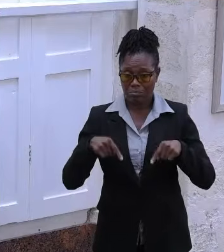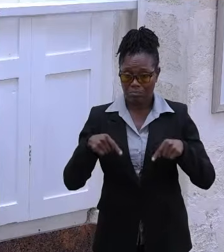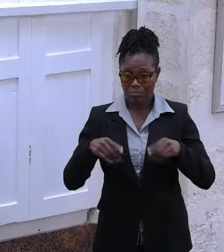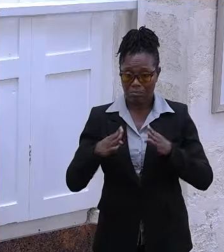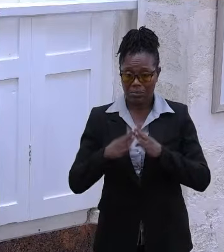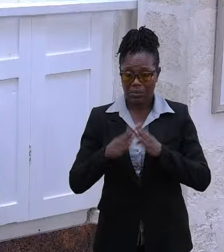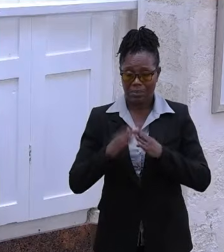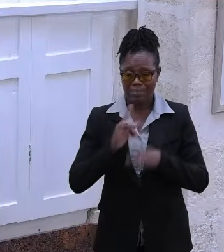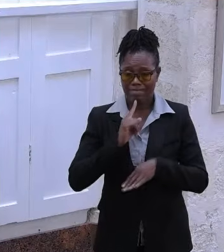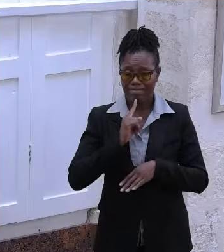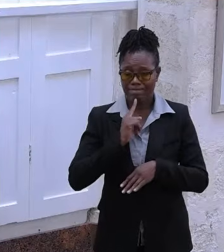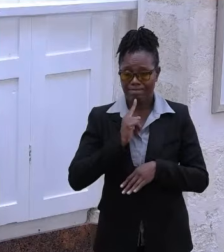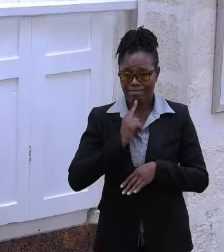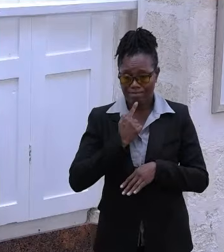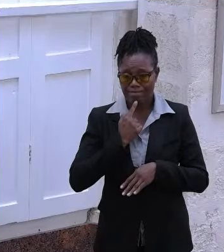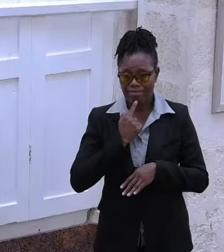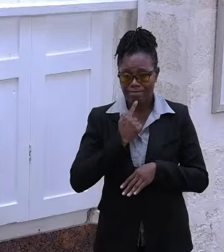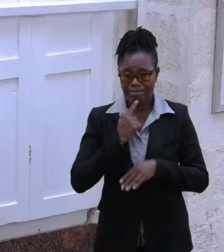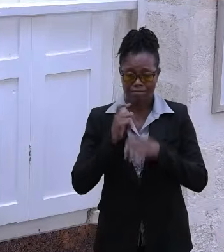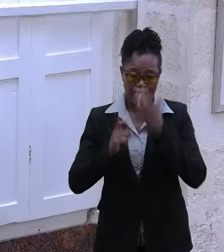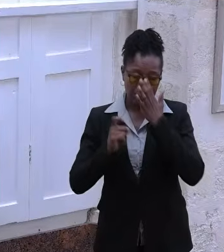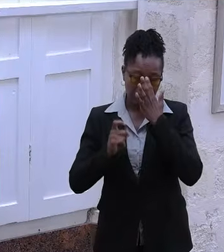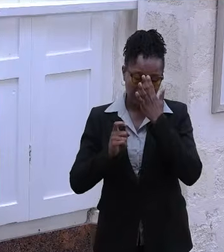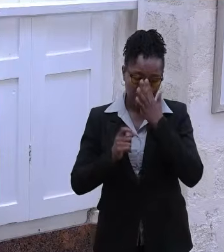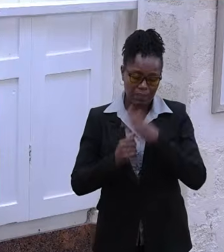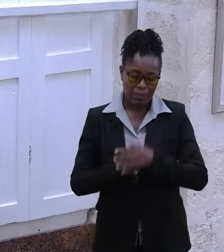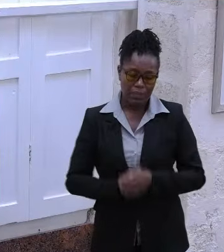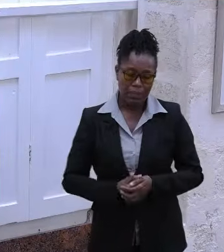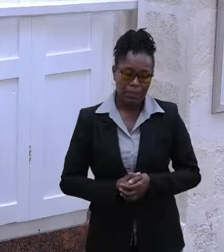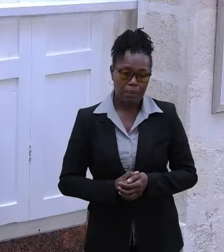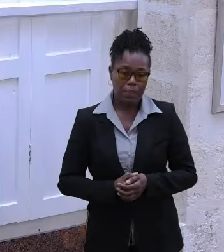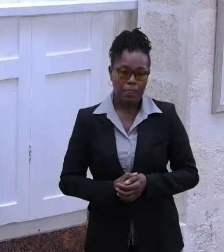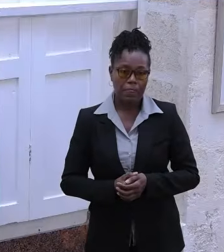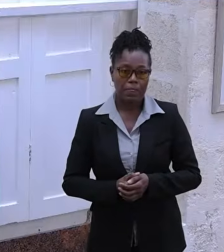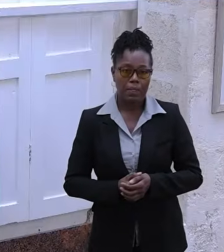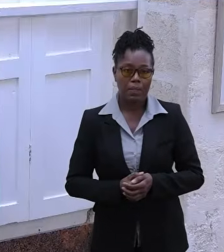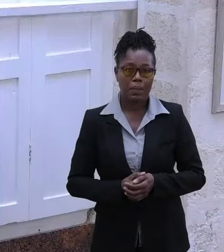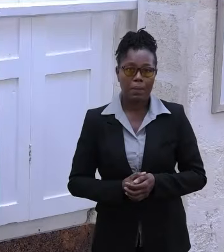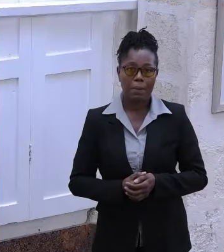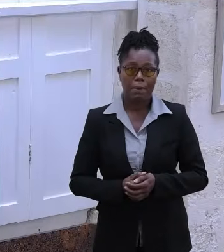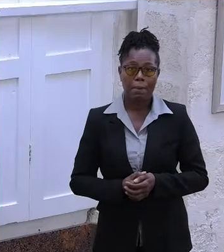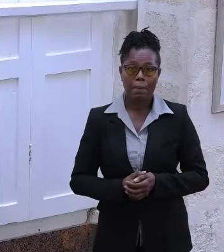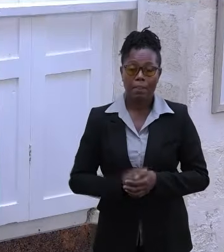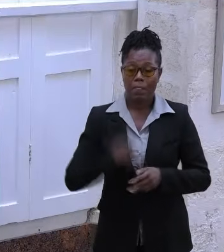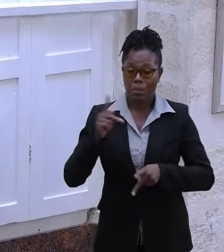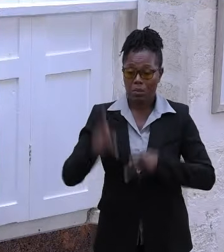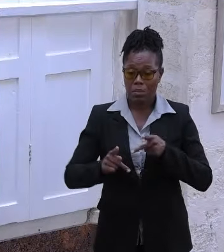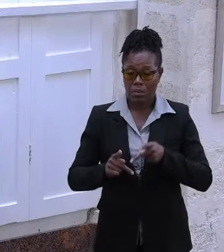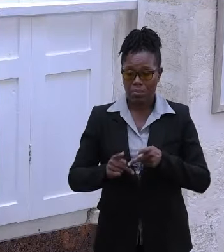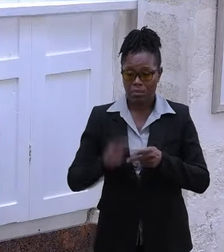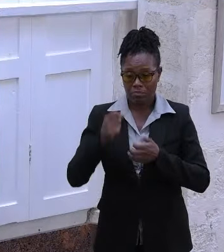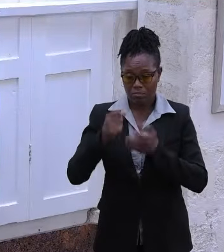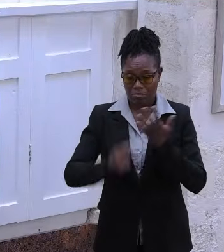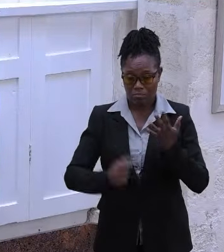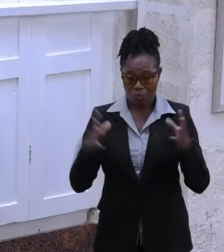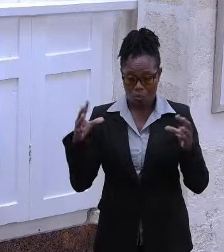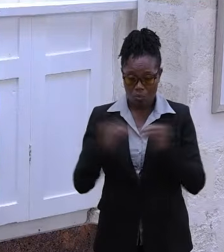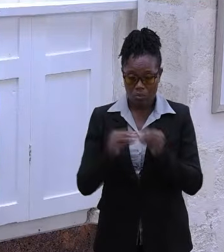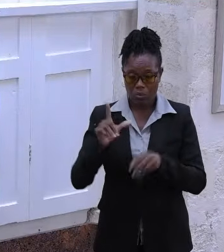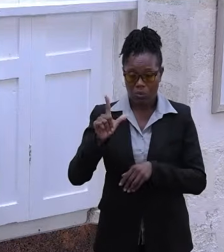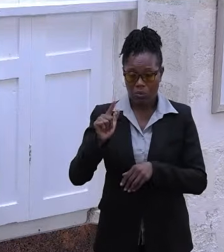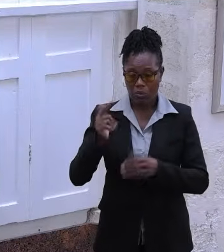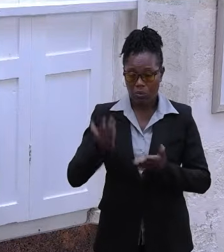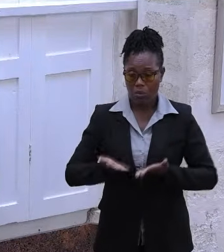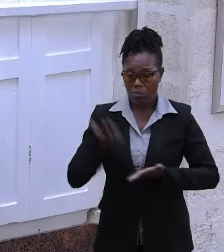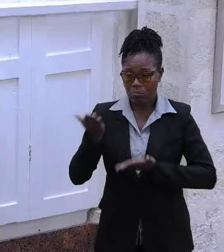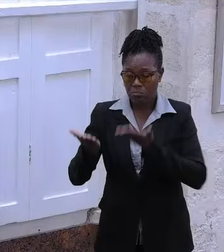so deserves. The public will have given several submissions, 21, and